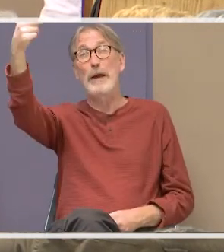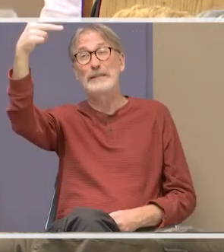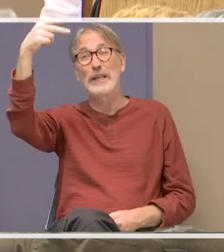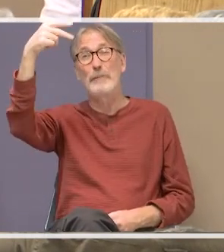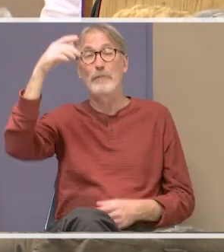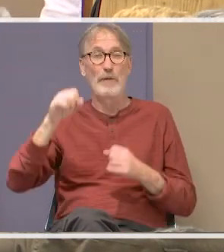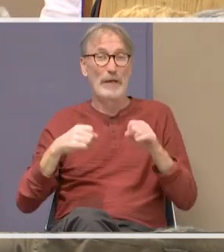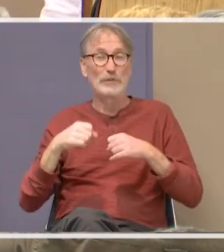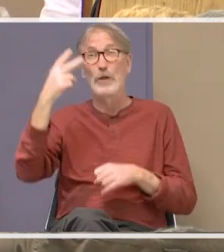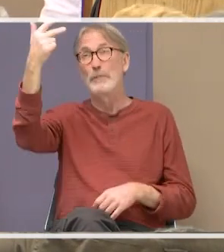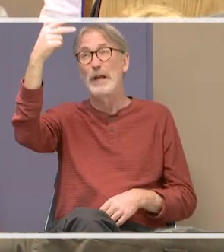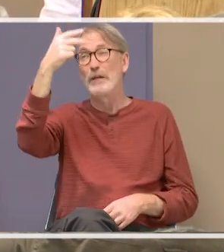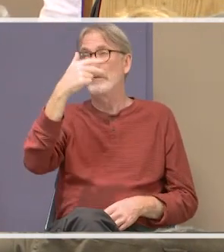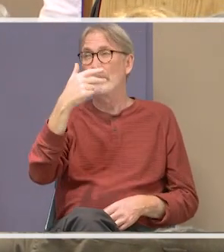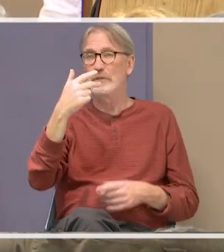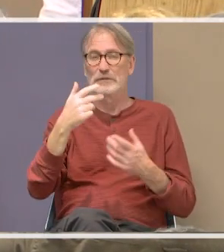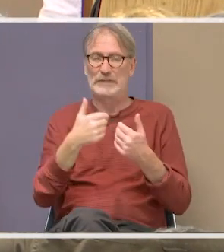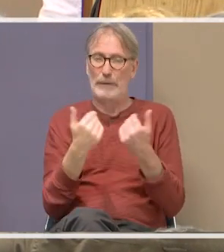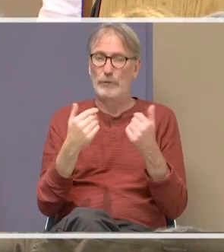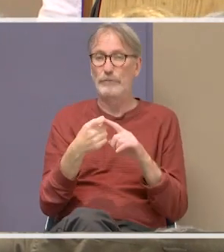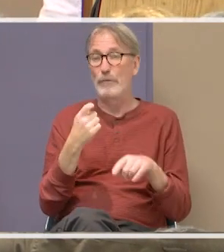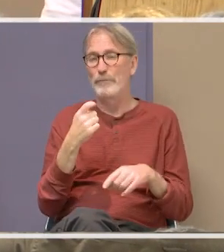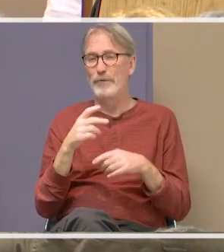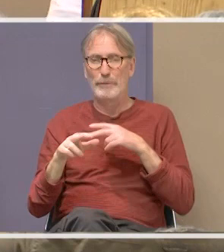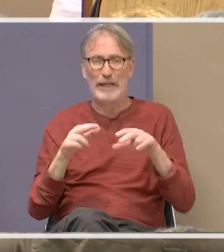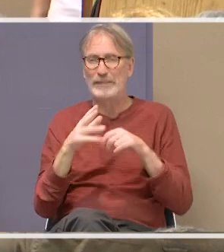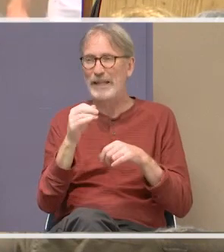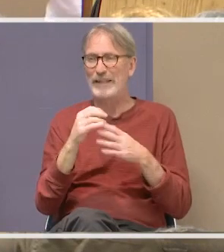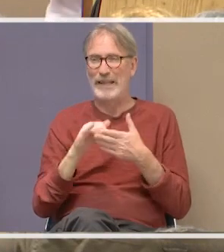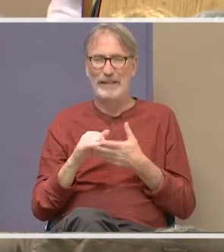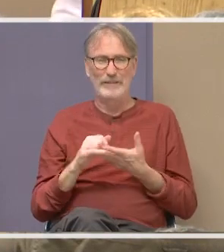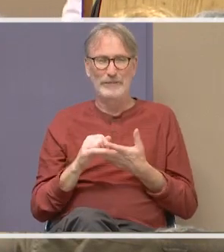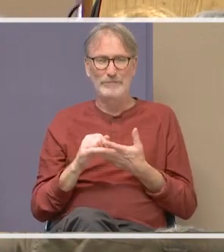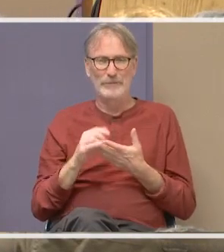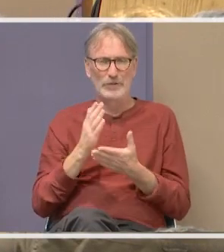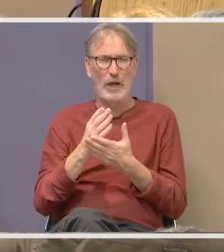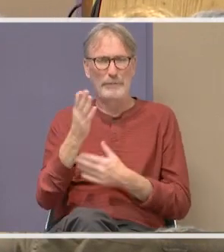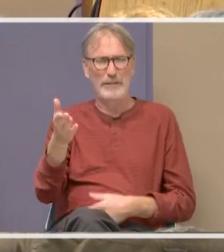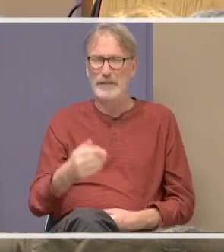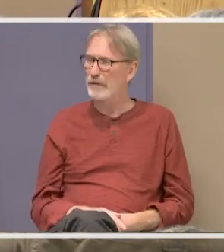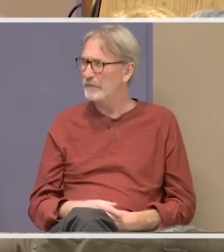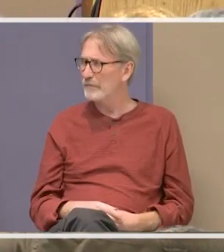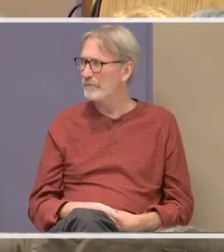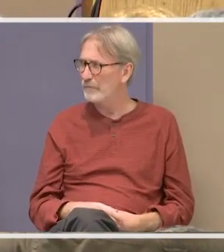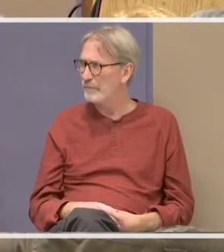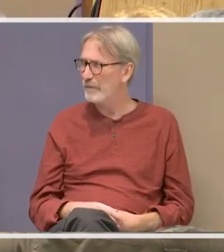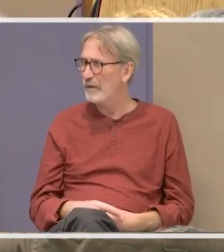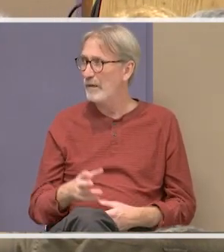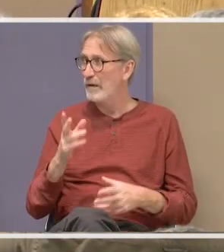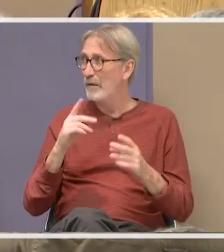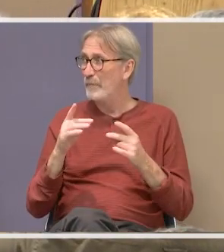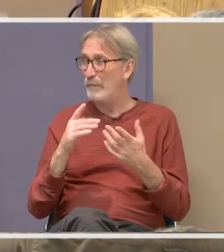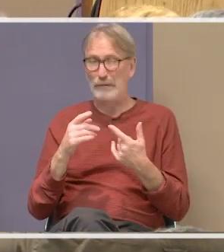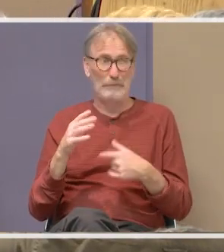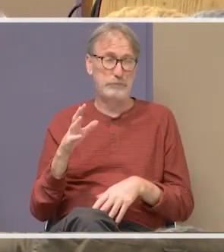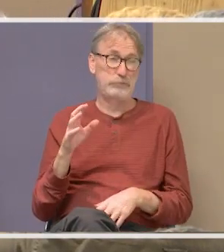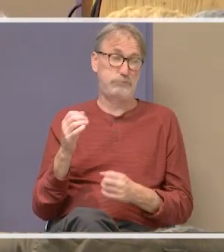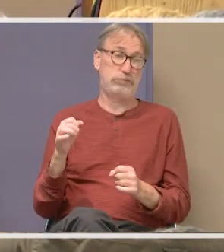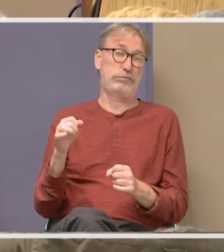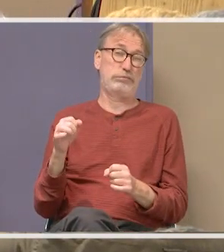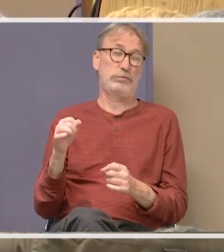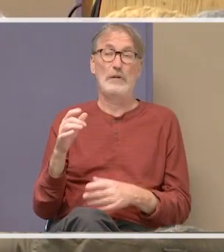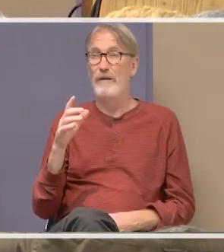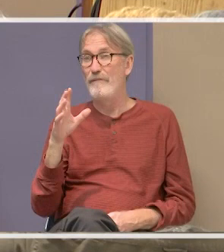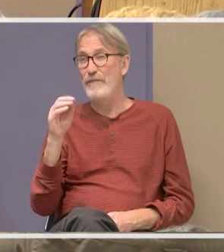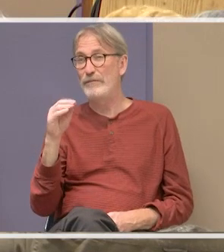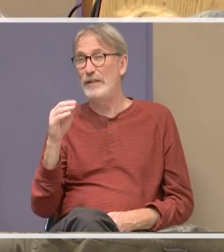hill away from the pedestrians, away from that transit stop that's right there. People are driving 50 plus miles an